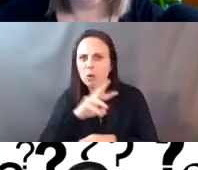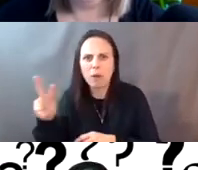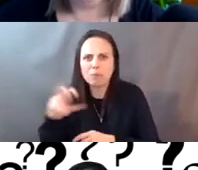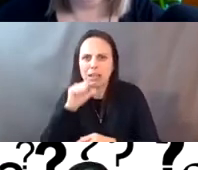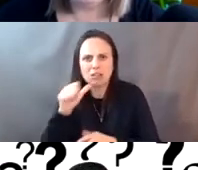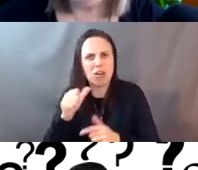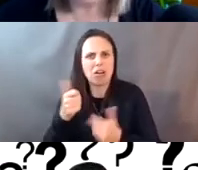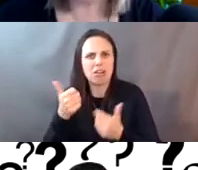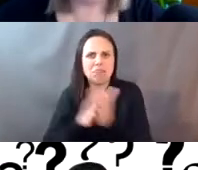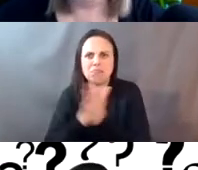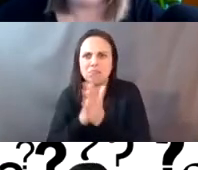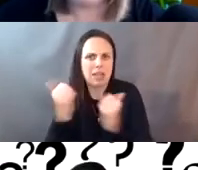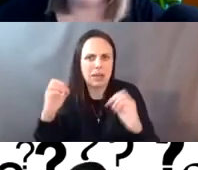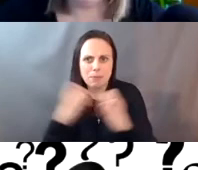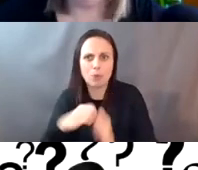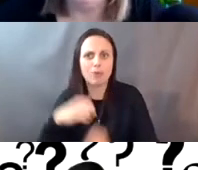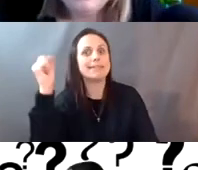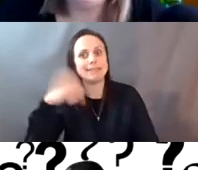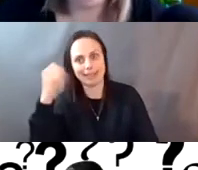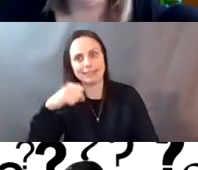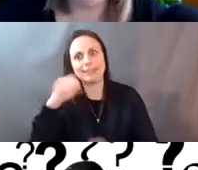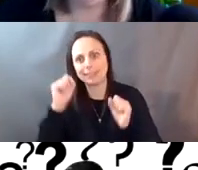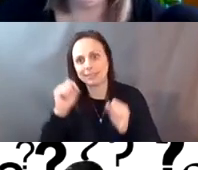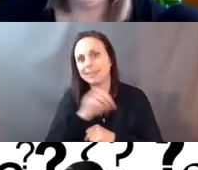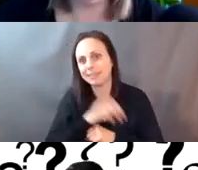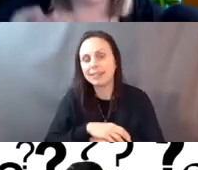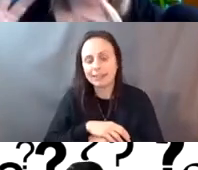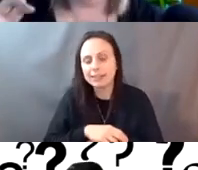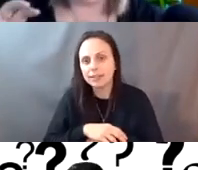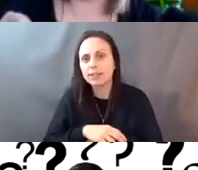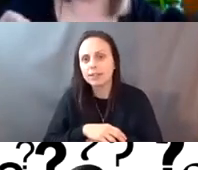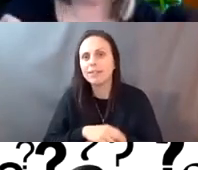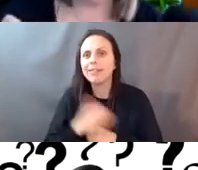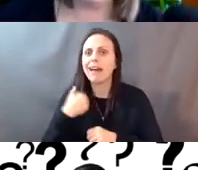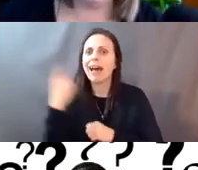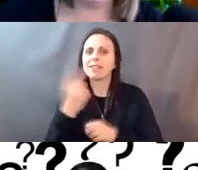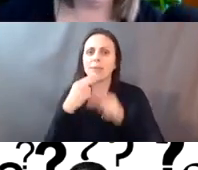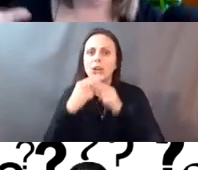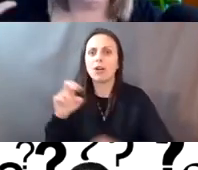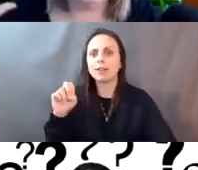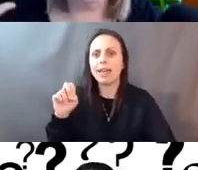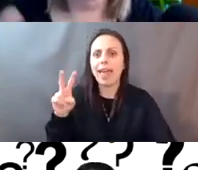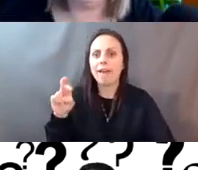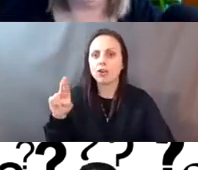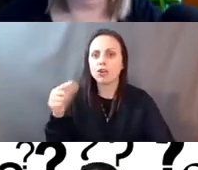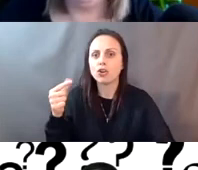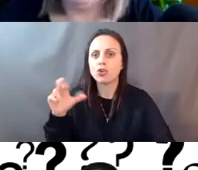viewers? Yes. I mean, there's such a thing as what we call evergreen content, which just